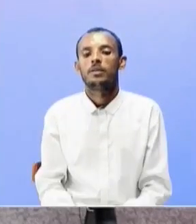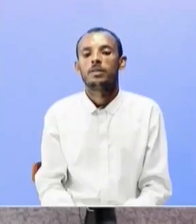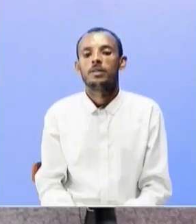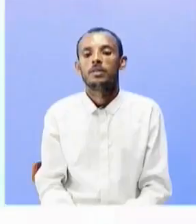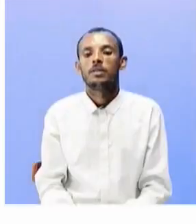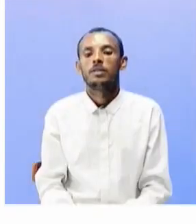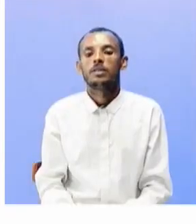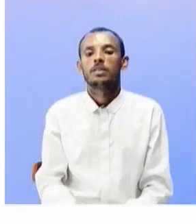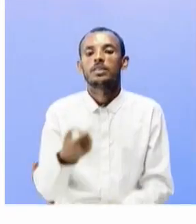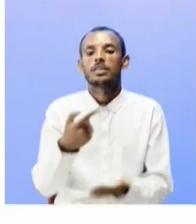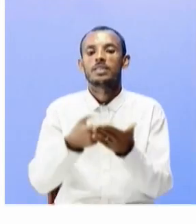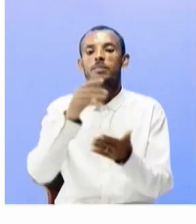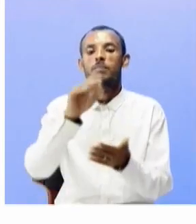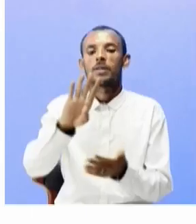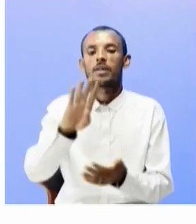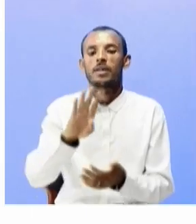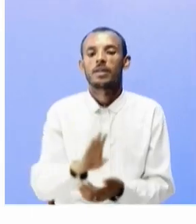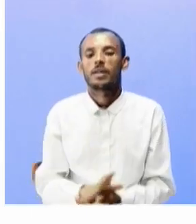This one is this B.